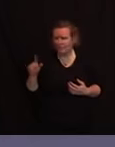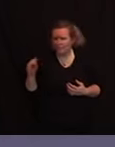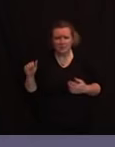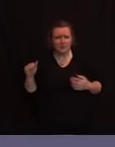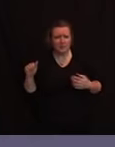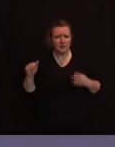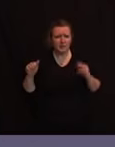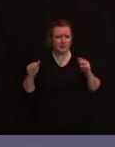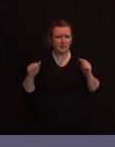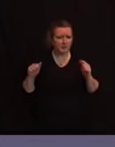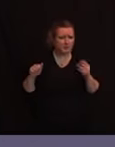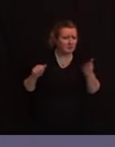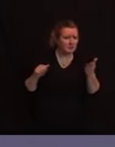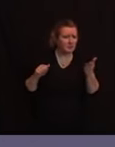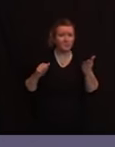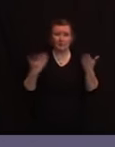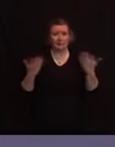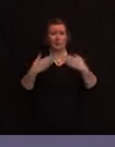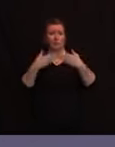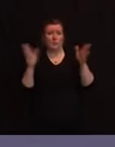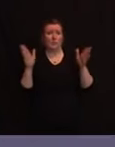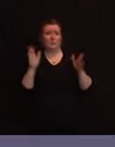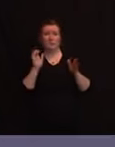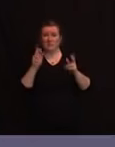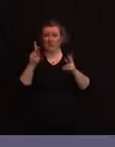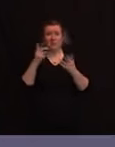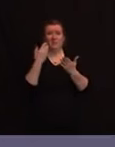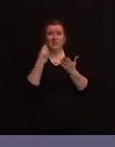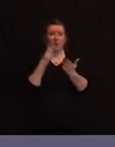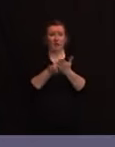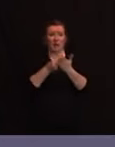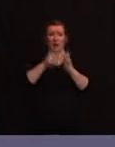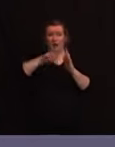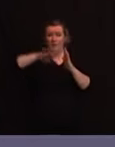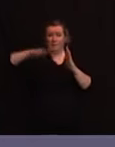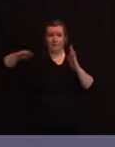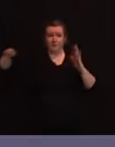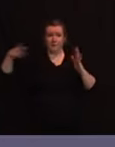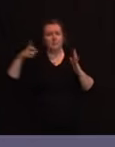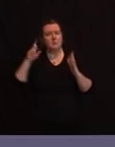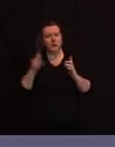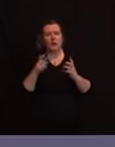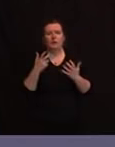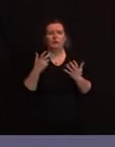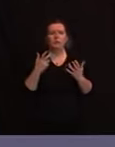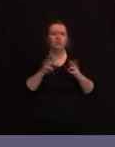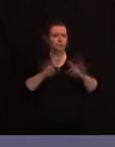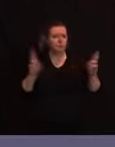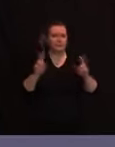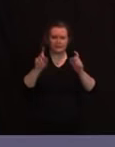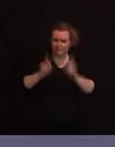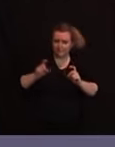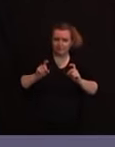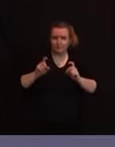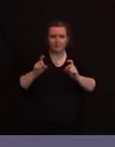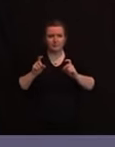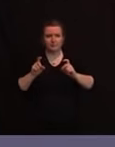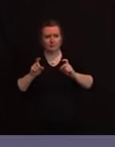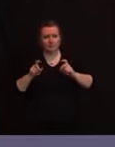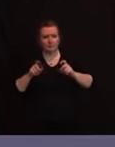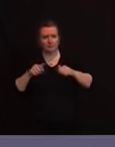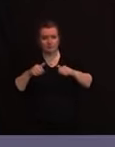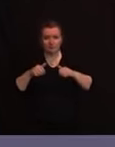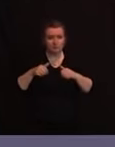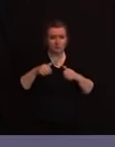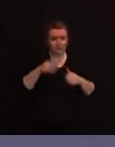of a reopening of your economy and not have the ability to very quickly test folks. I've said this,